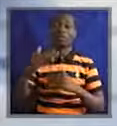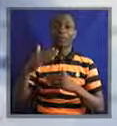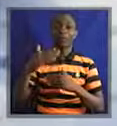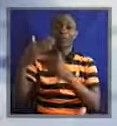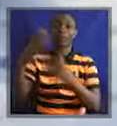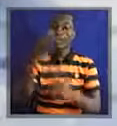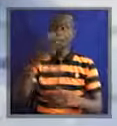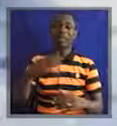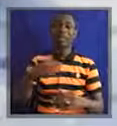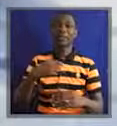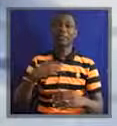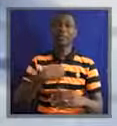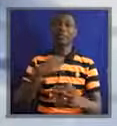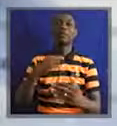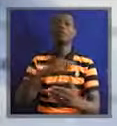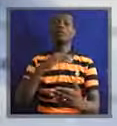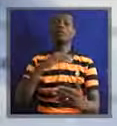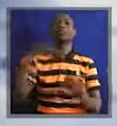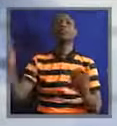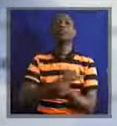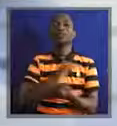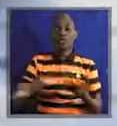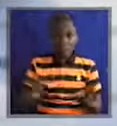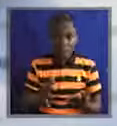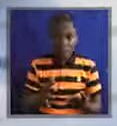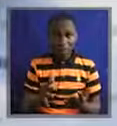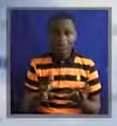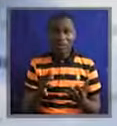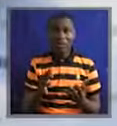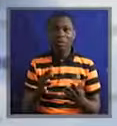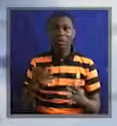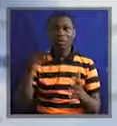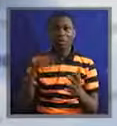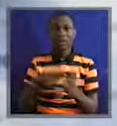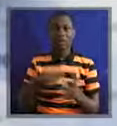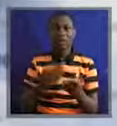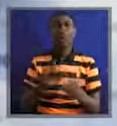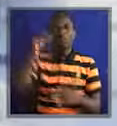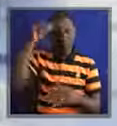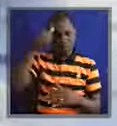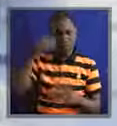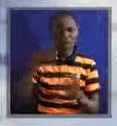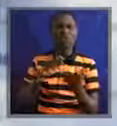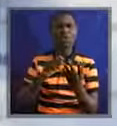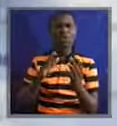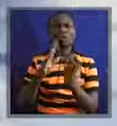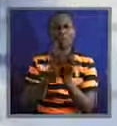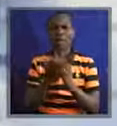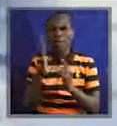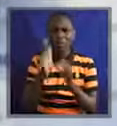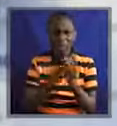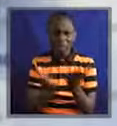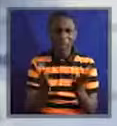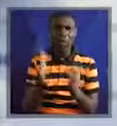ho wei ana menam bible so etwe adwen agina so na ye besua bibi e wo twero kronkron ni mu so da ebre nyina me no eye no